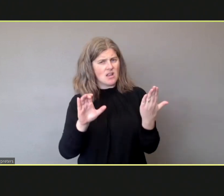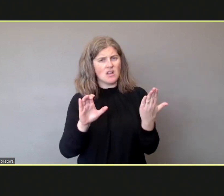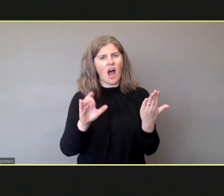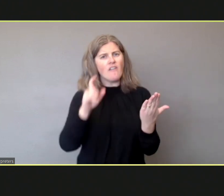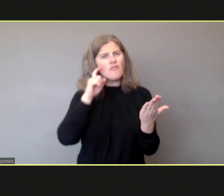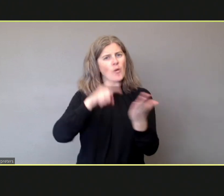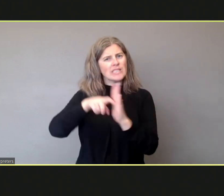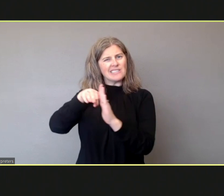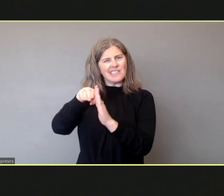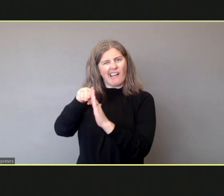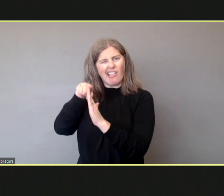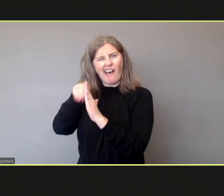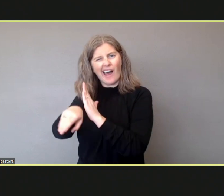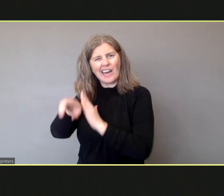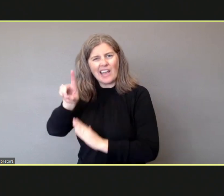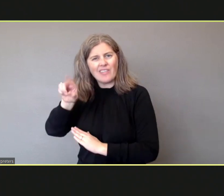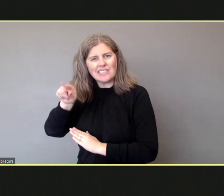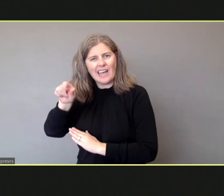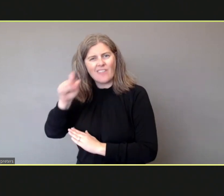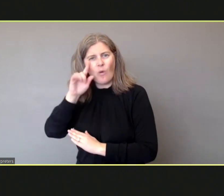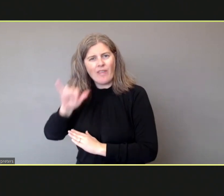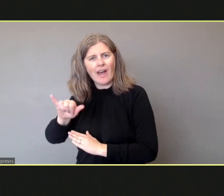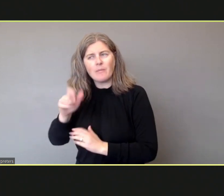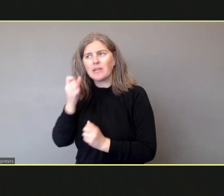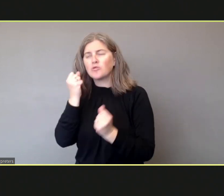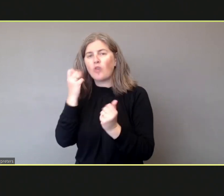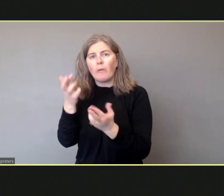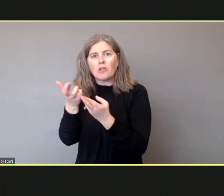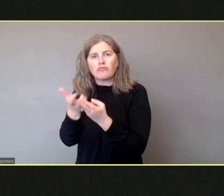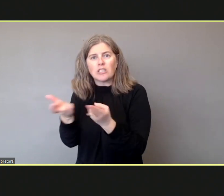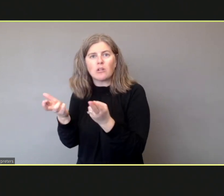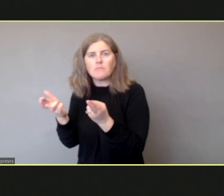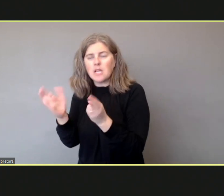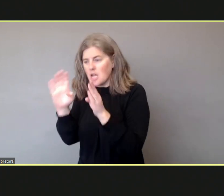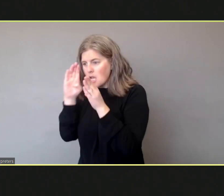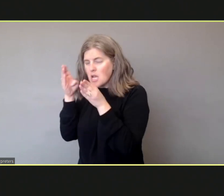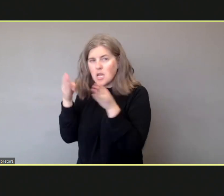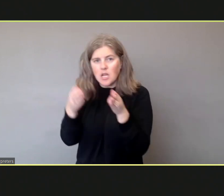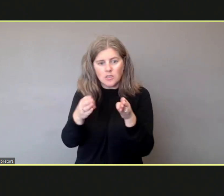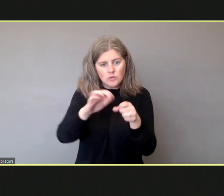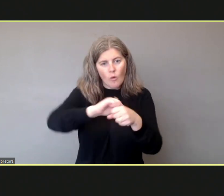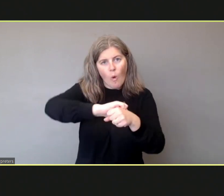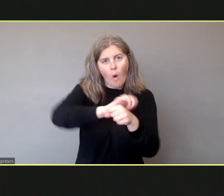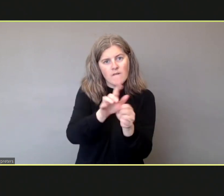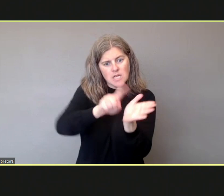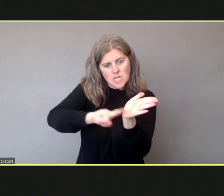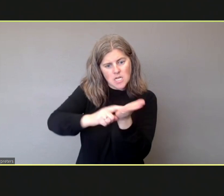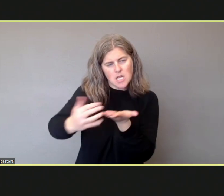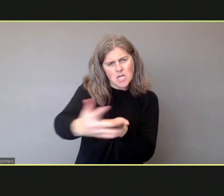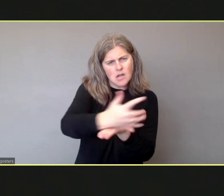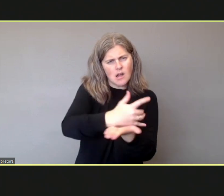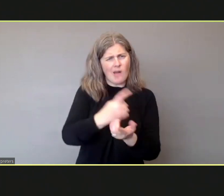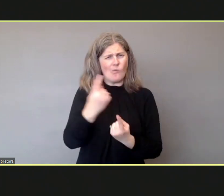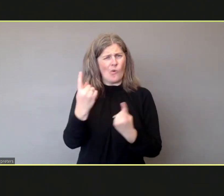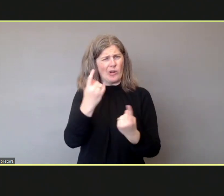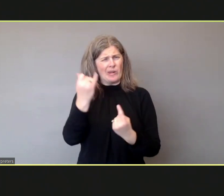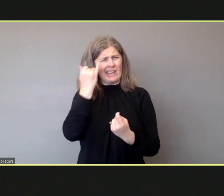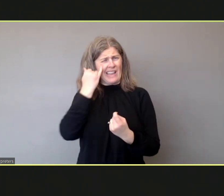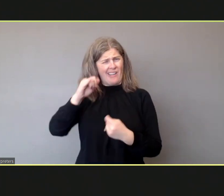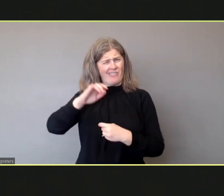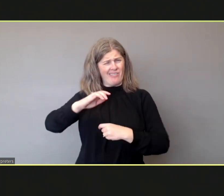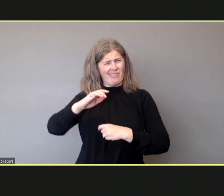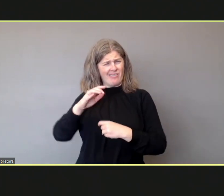in the data for that because so many resources were being used for COVID data. I'm just wondering if that's on the health